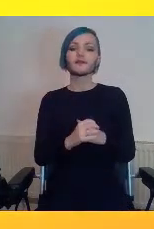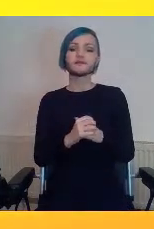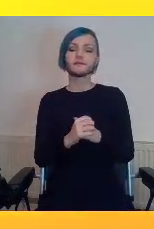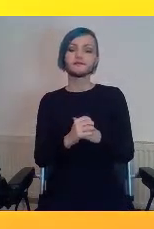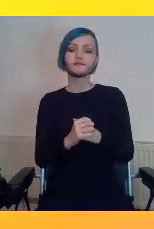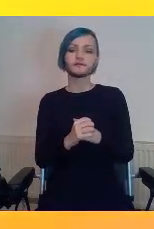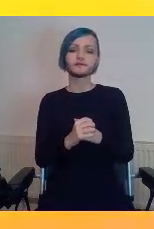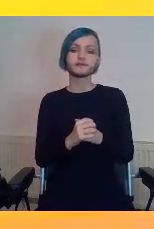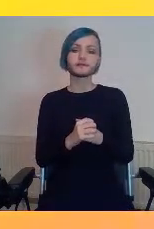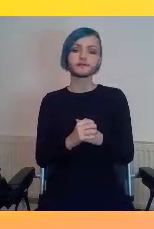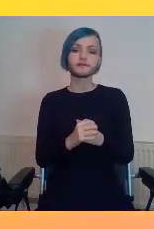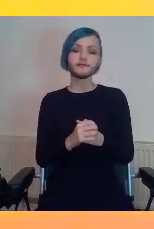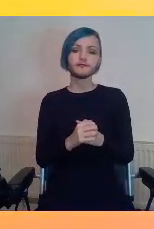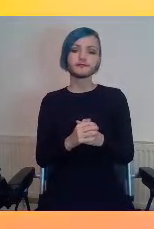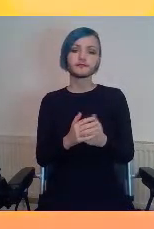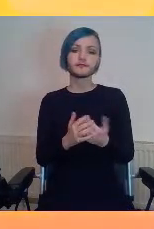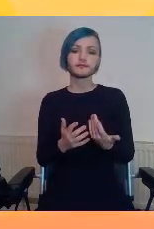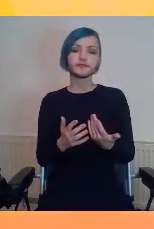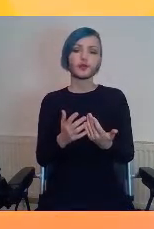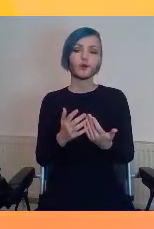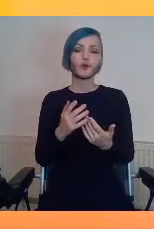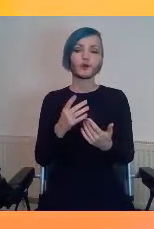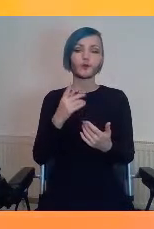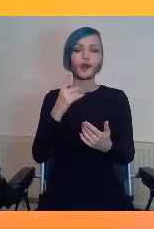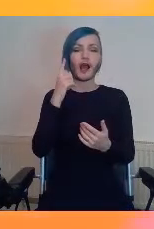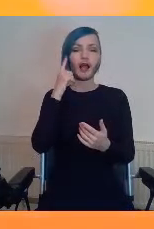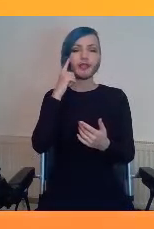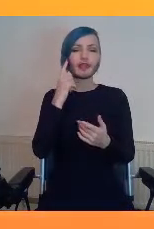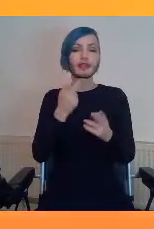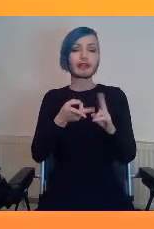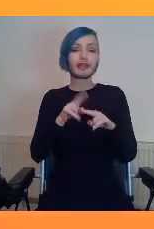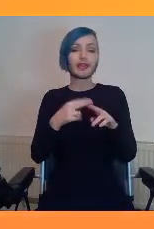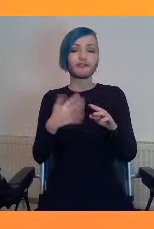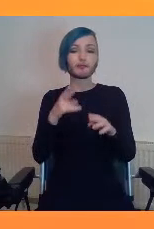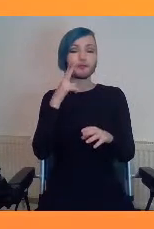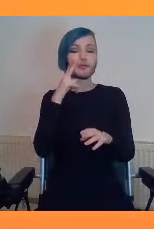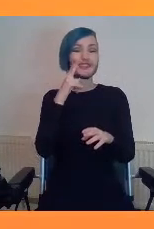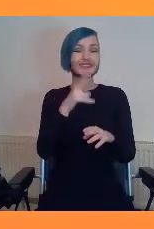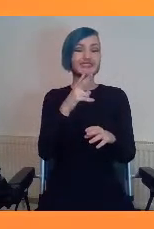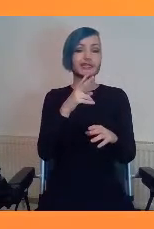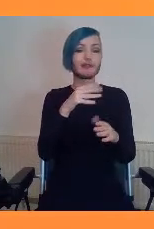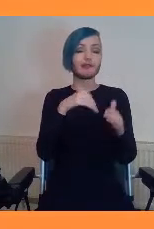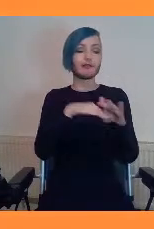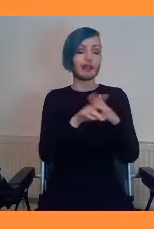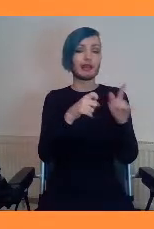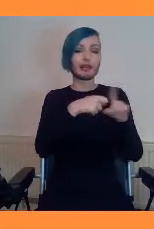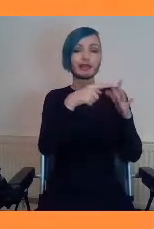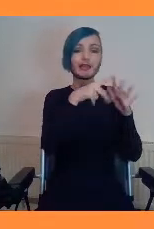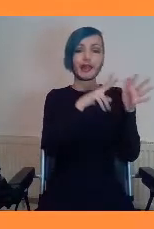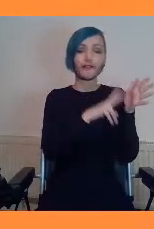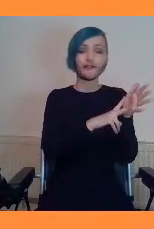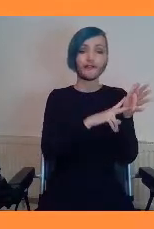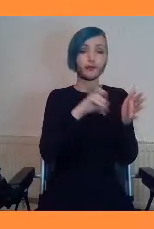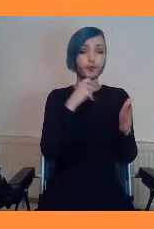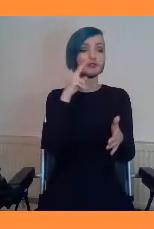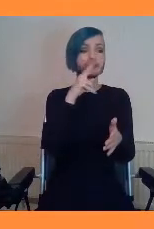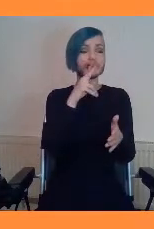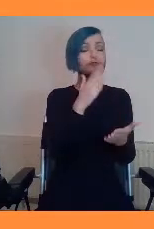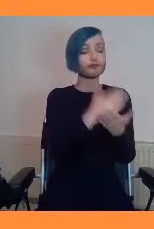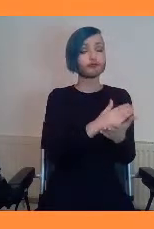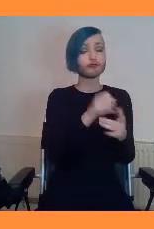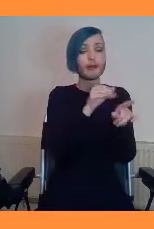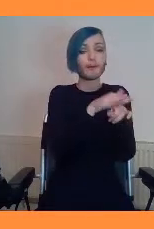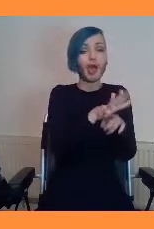they would see what real blood and fear means, yes? But here they can